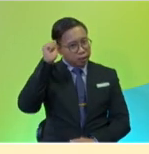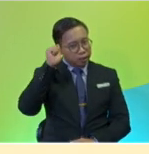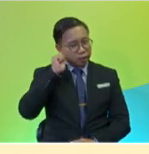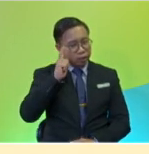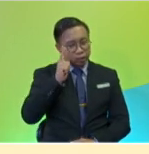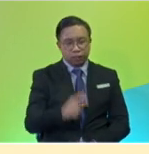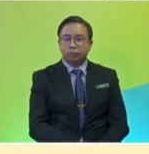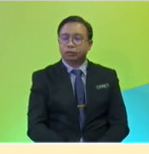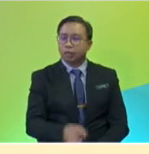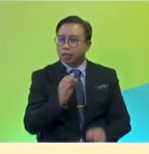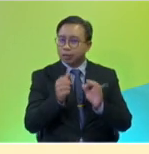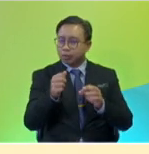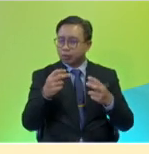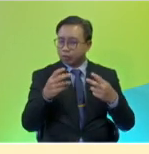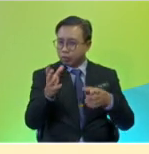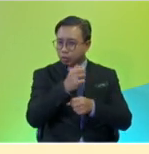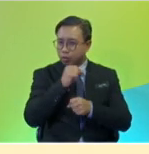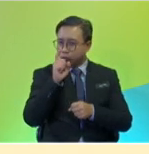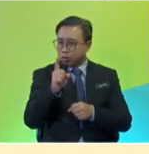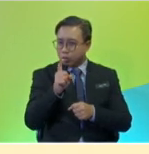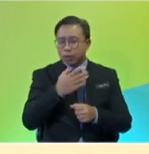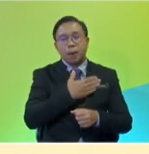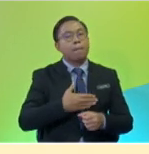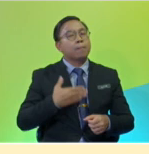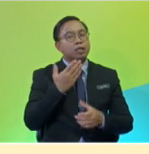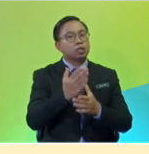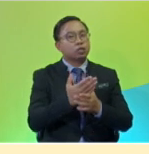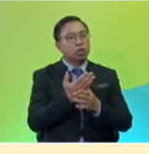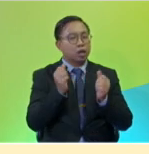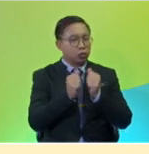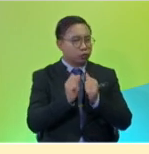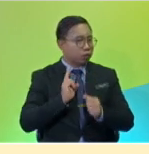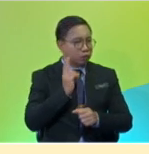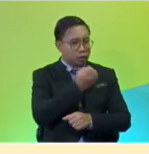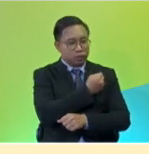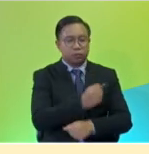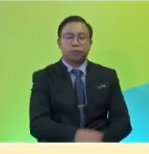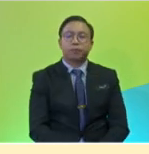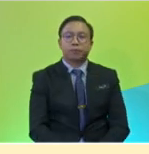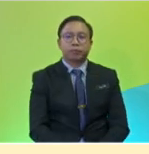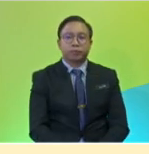Ade Alicia. If you have got one, please share with us. Okay.